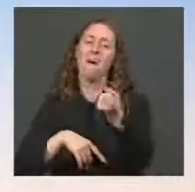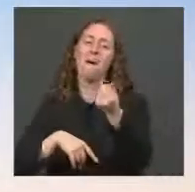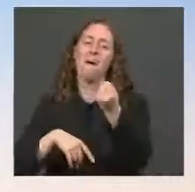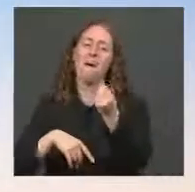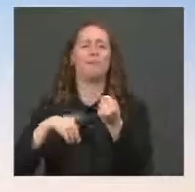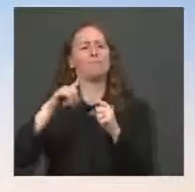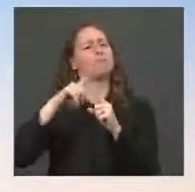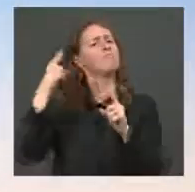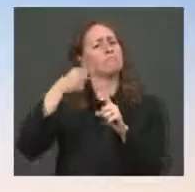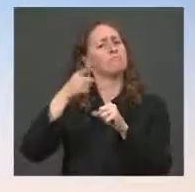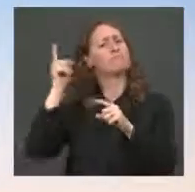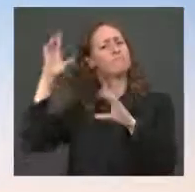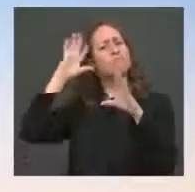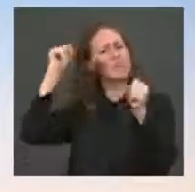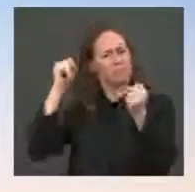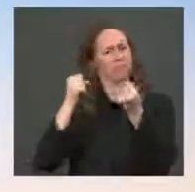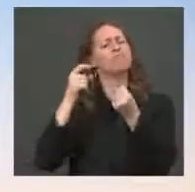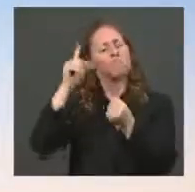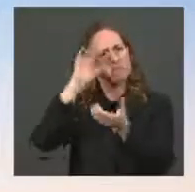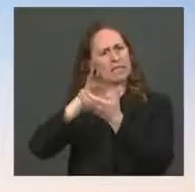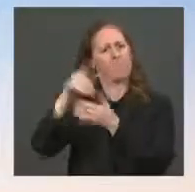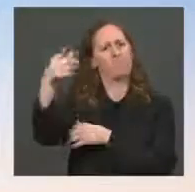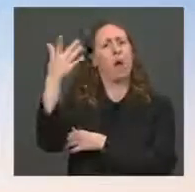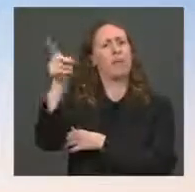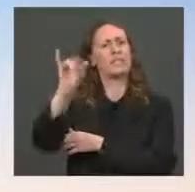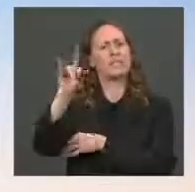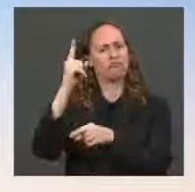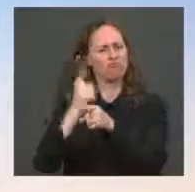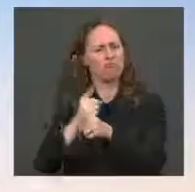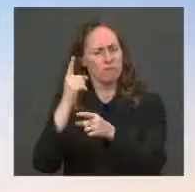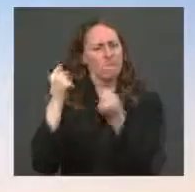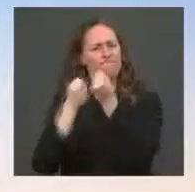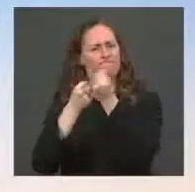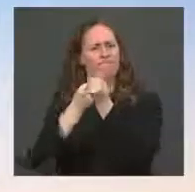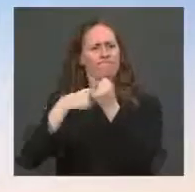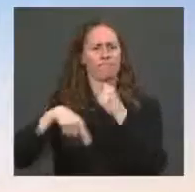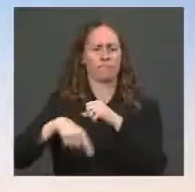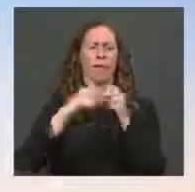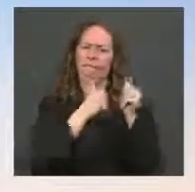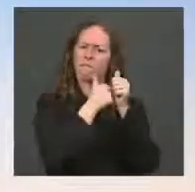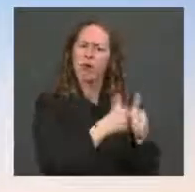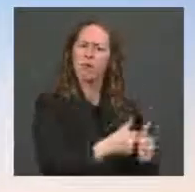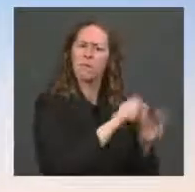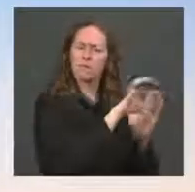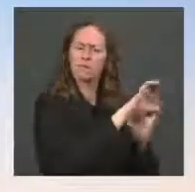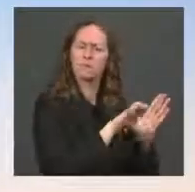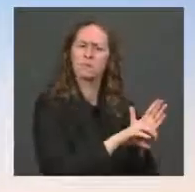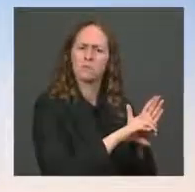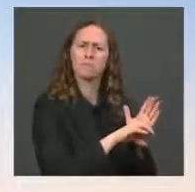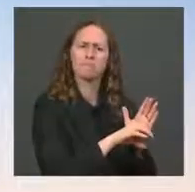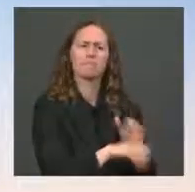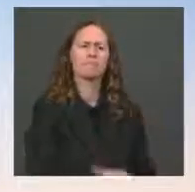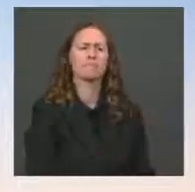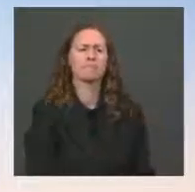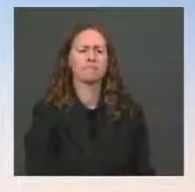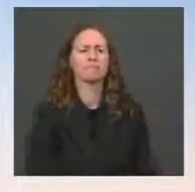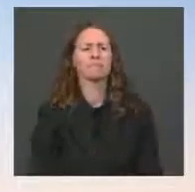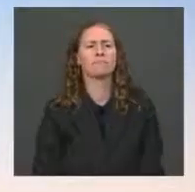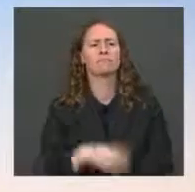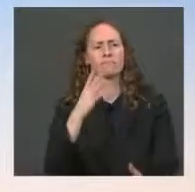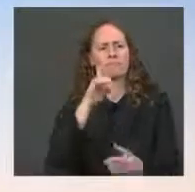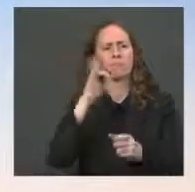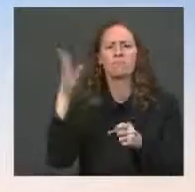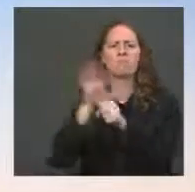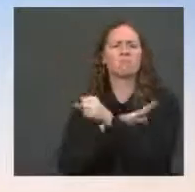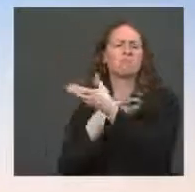patriotic, that his fidelity to our Constitution is unquestionable, and he has complete confidence. Has President Biden had